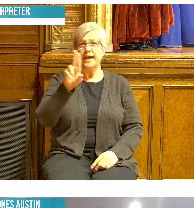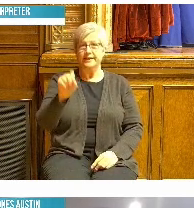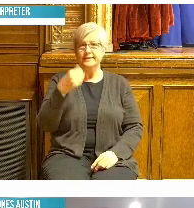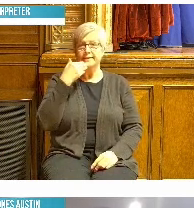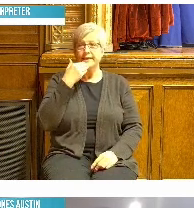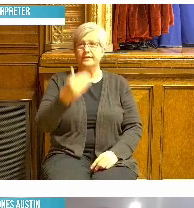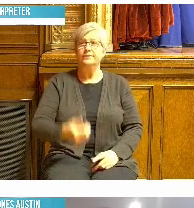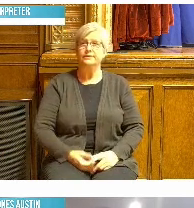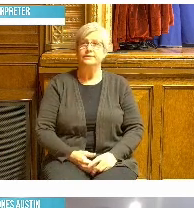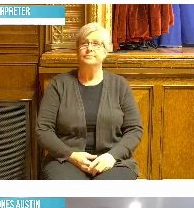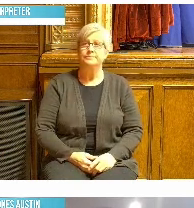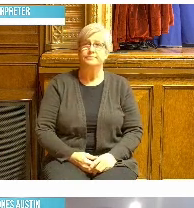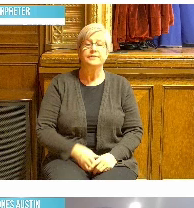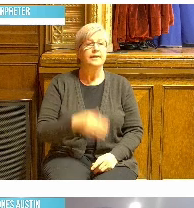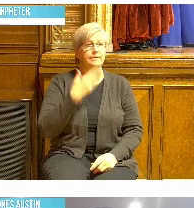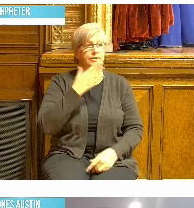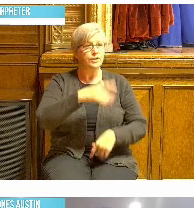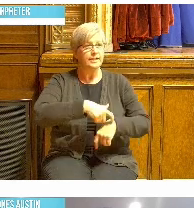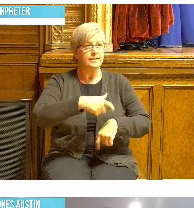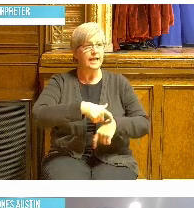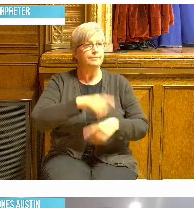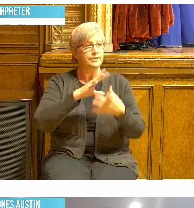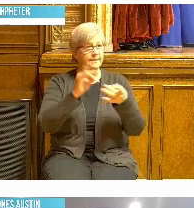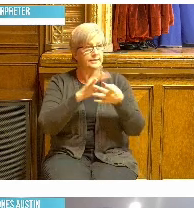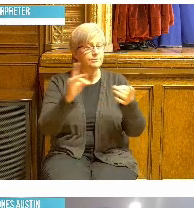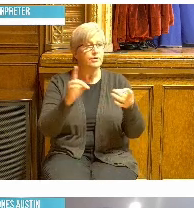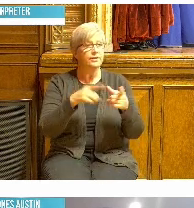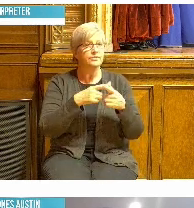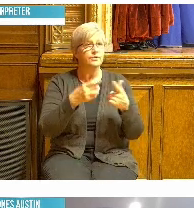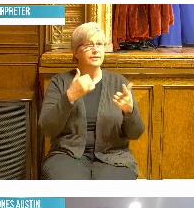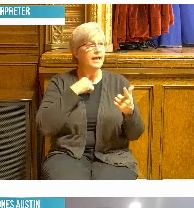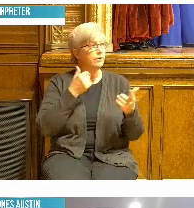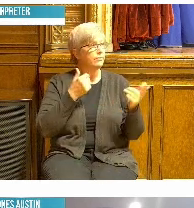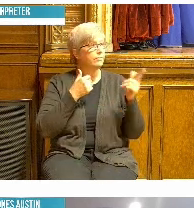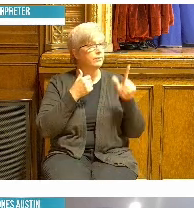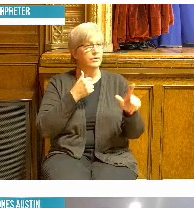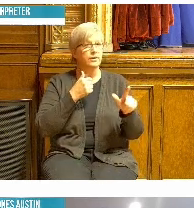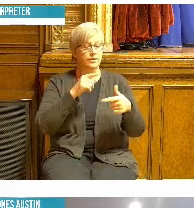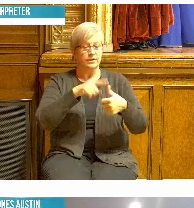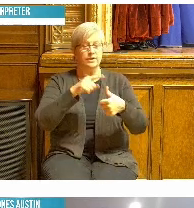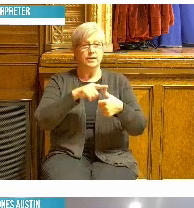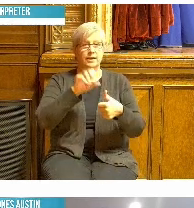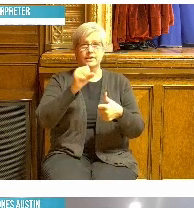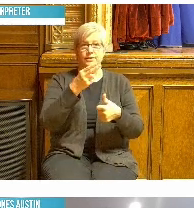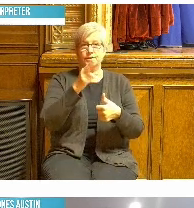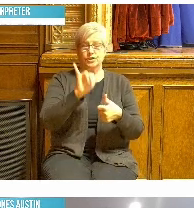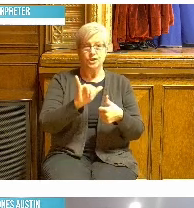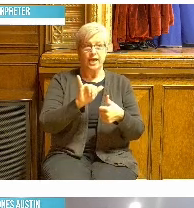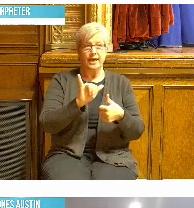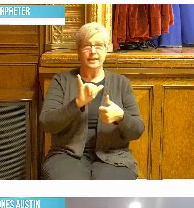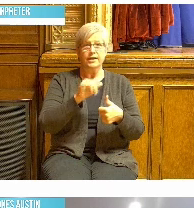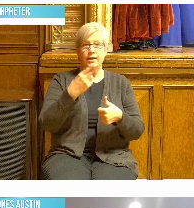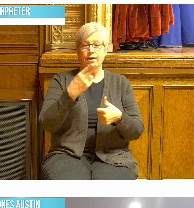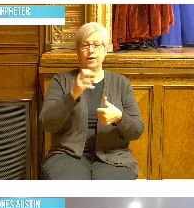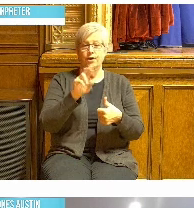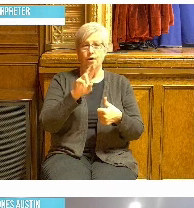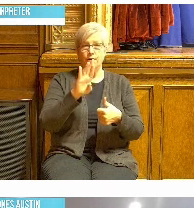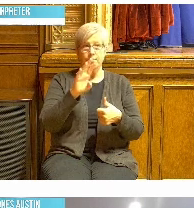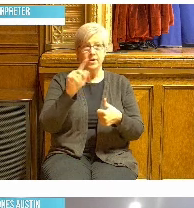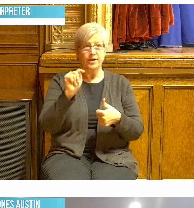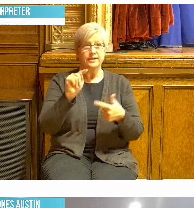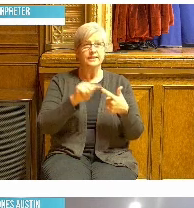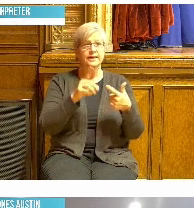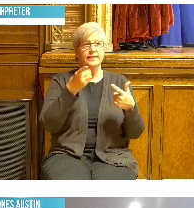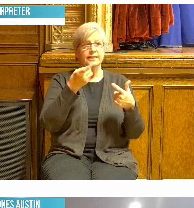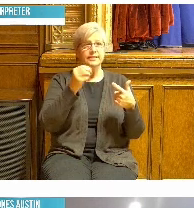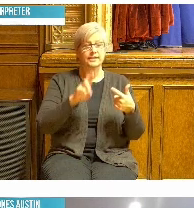you. We appreciate your testimony. With that, we're going to make room for Shay Herbert, Dr.